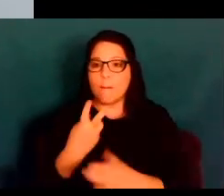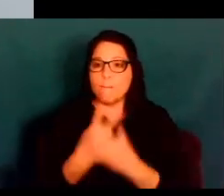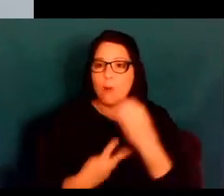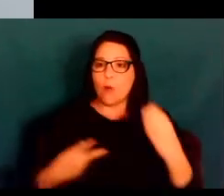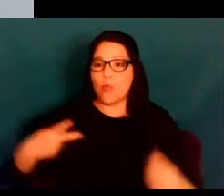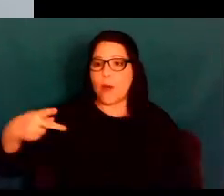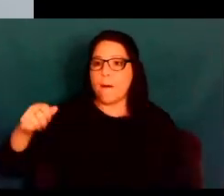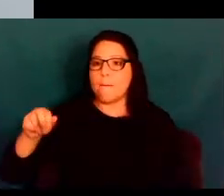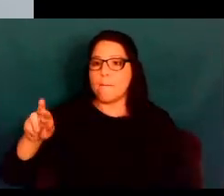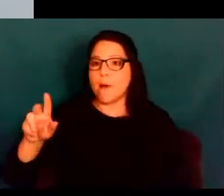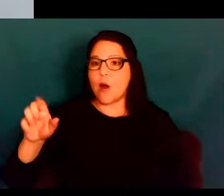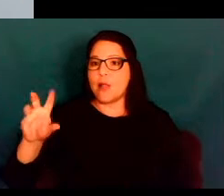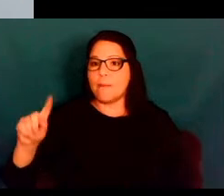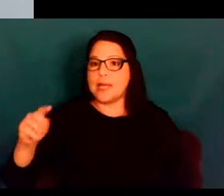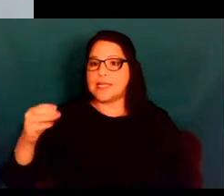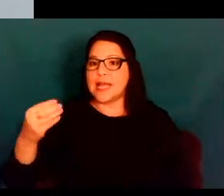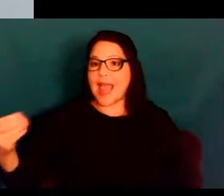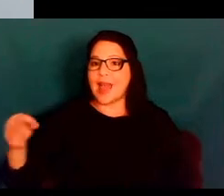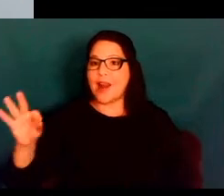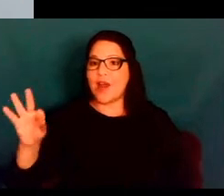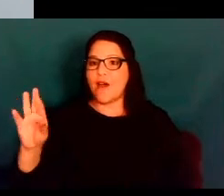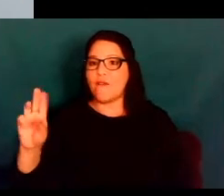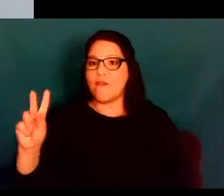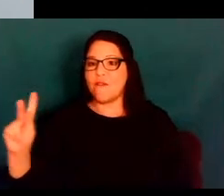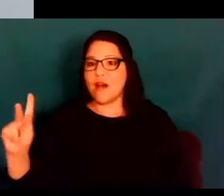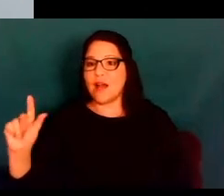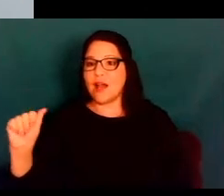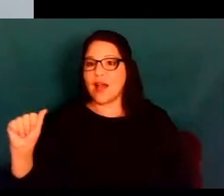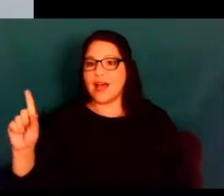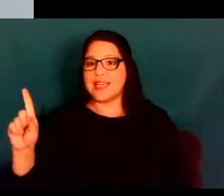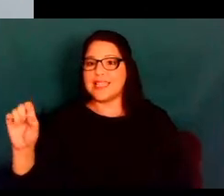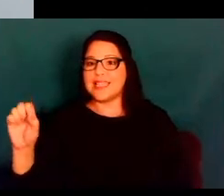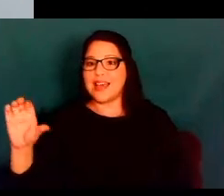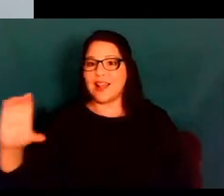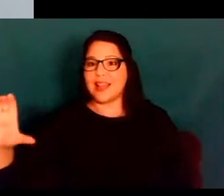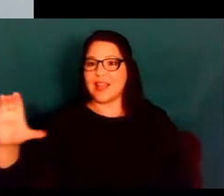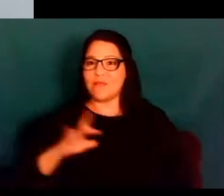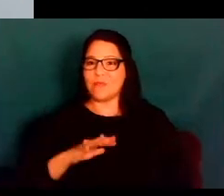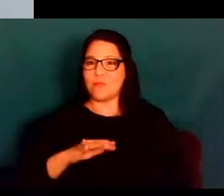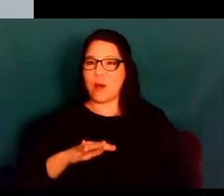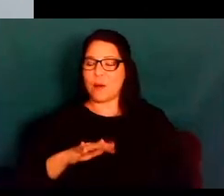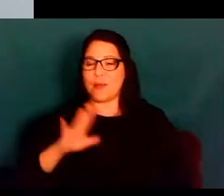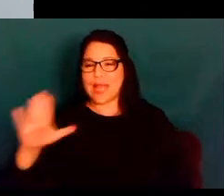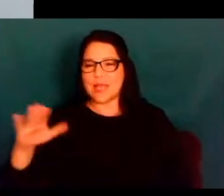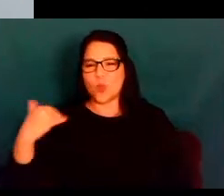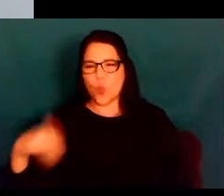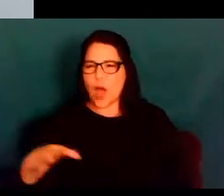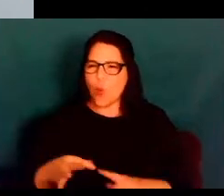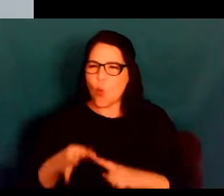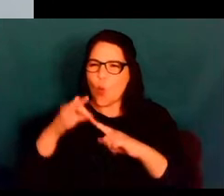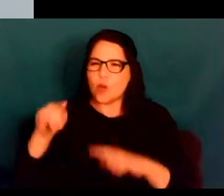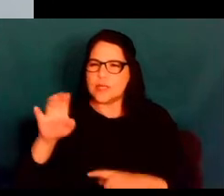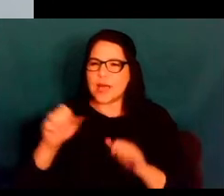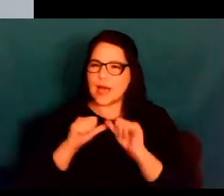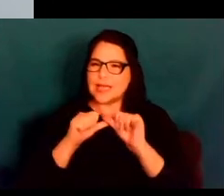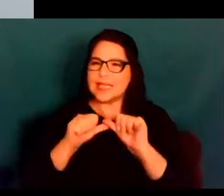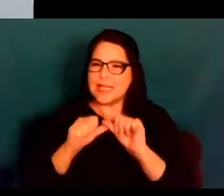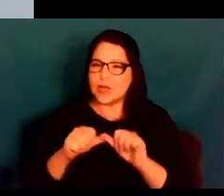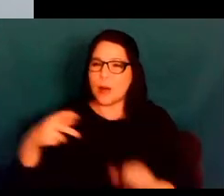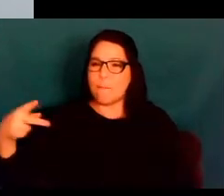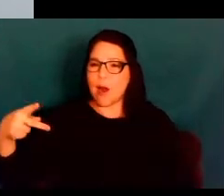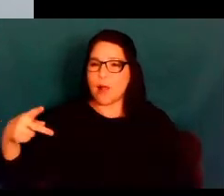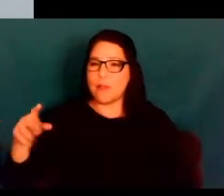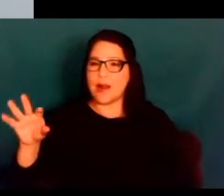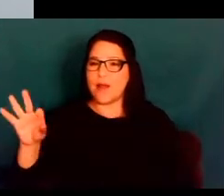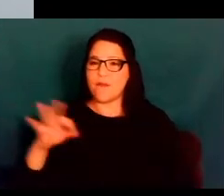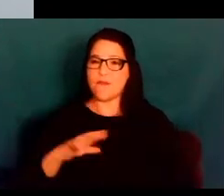Funkadelic, Clinton revolutionized popular music with an avant-garde style that continues today. His